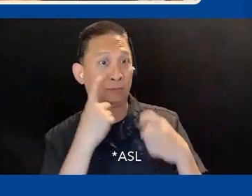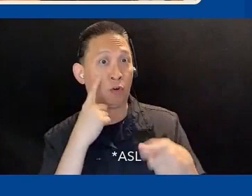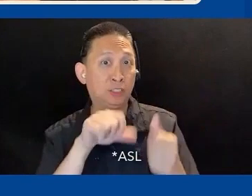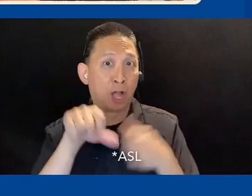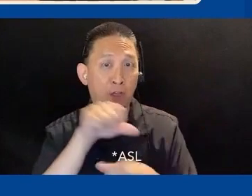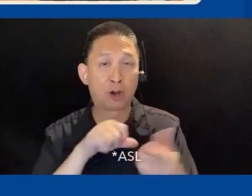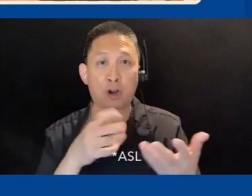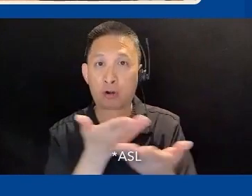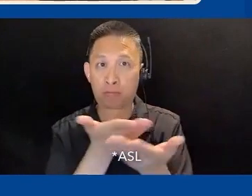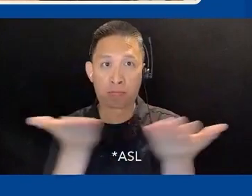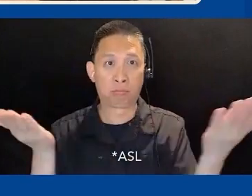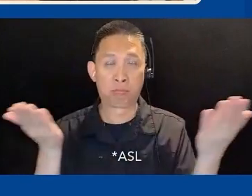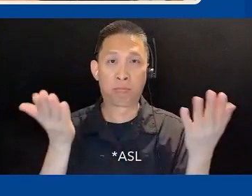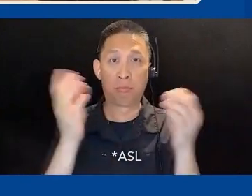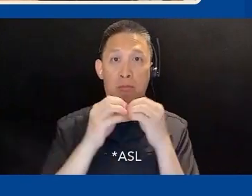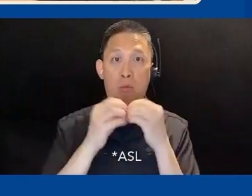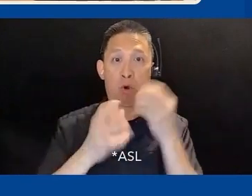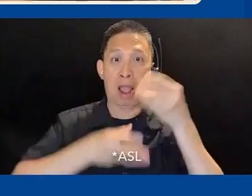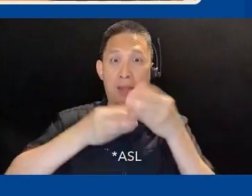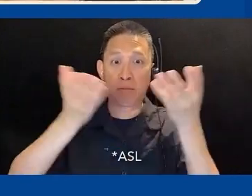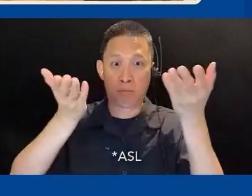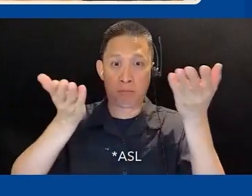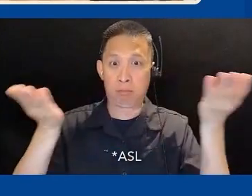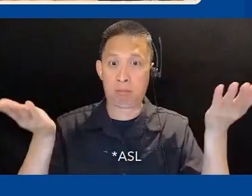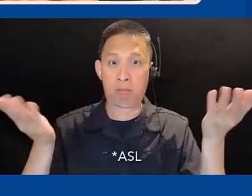or anything at all. Yeah.